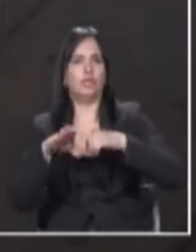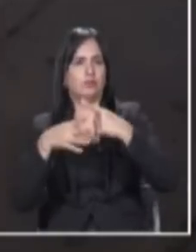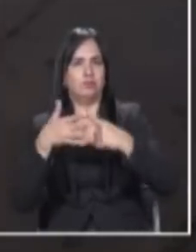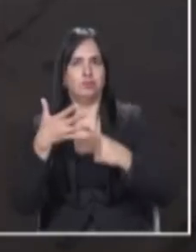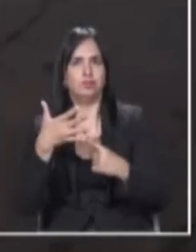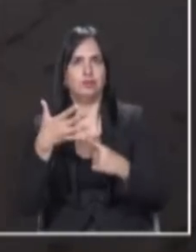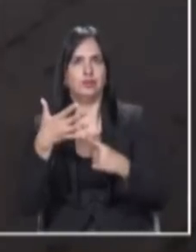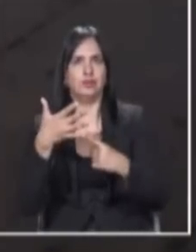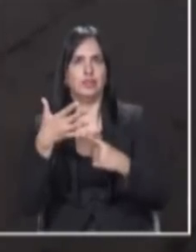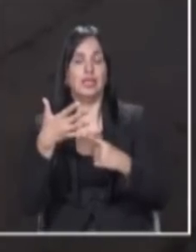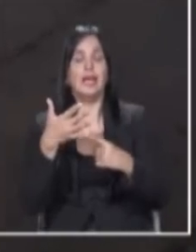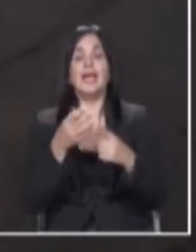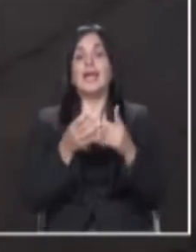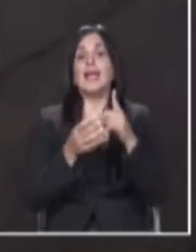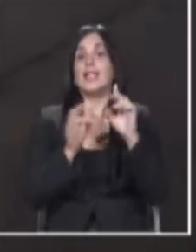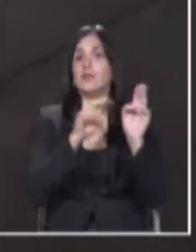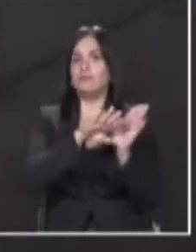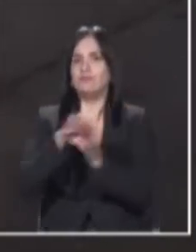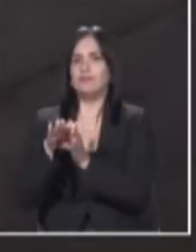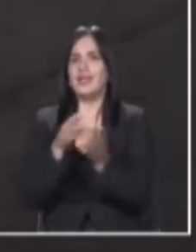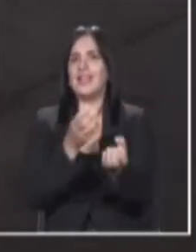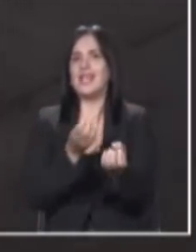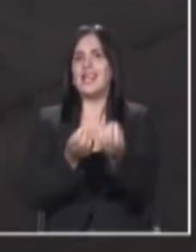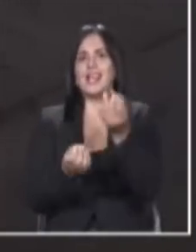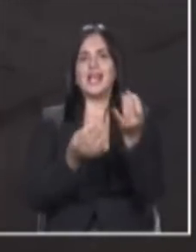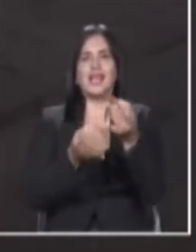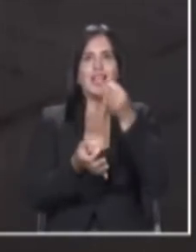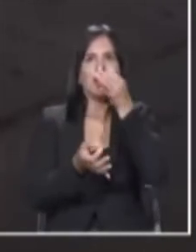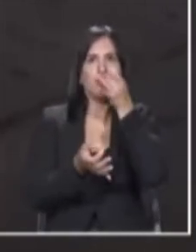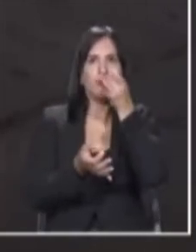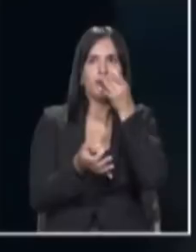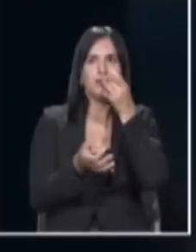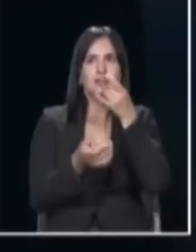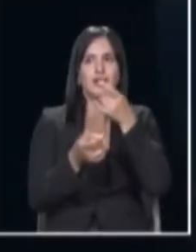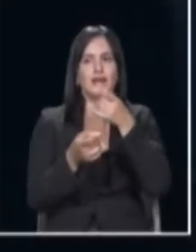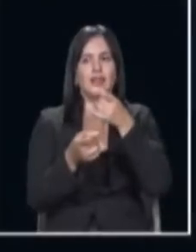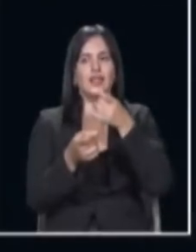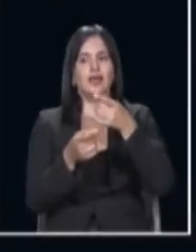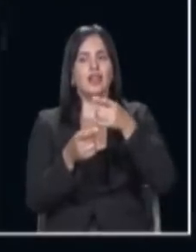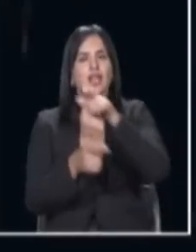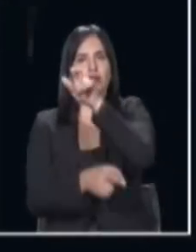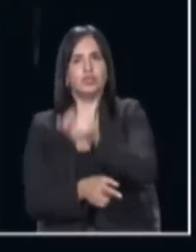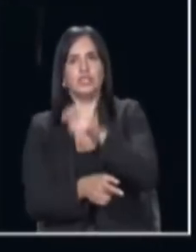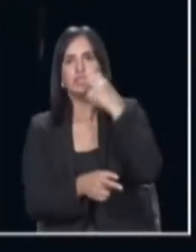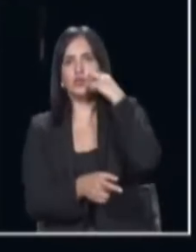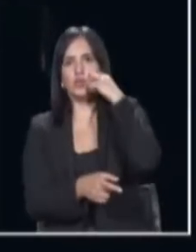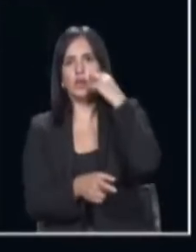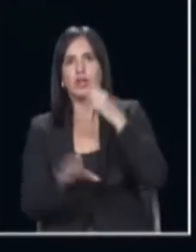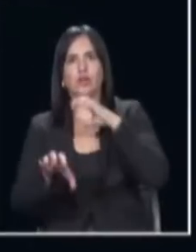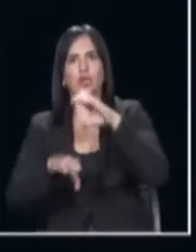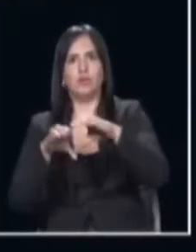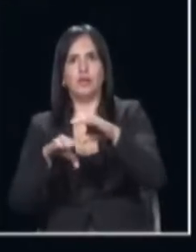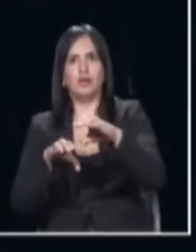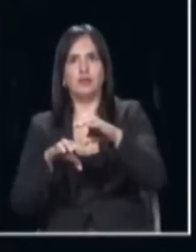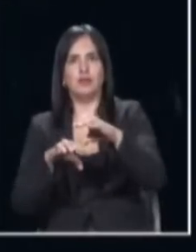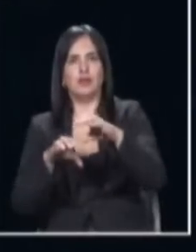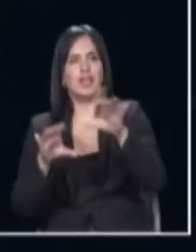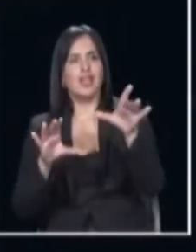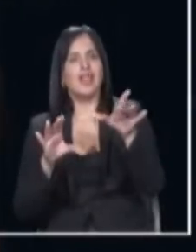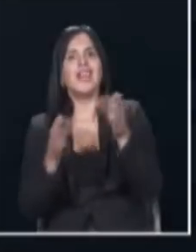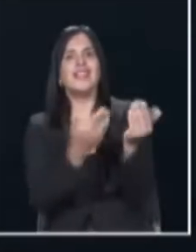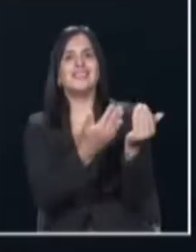in terms of plants men and other animals are dependent on plants for food air and other resources